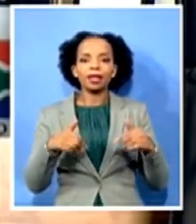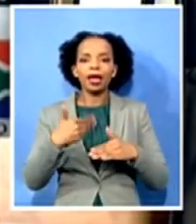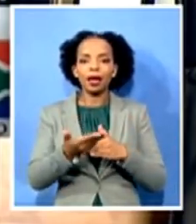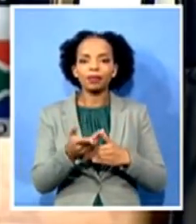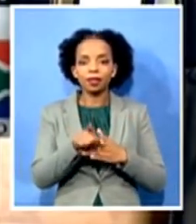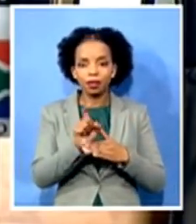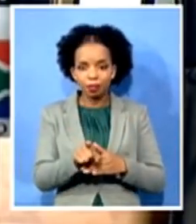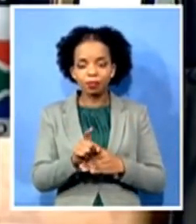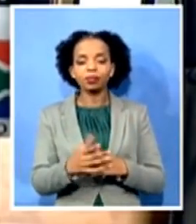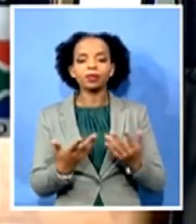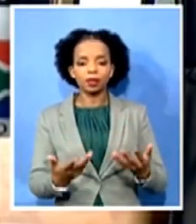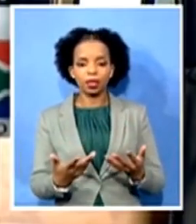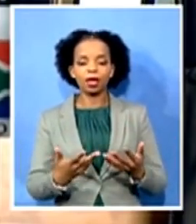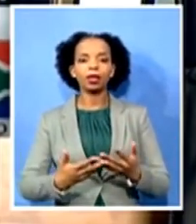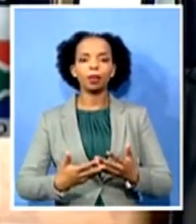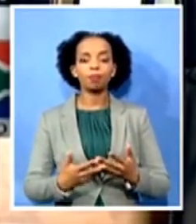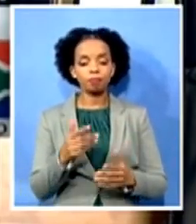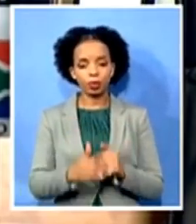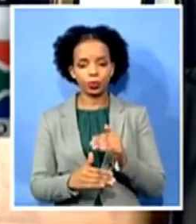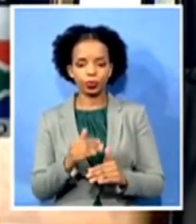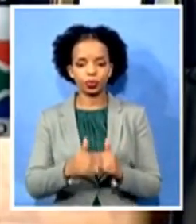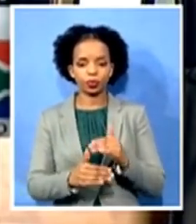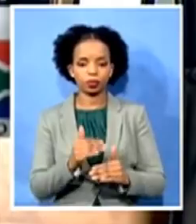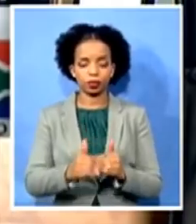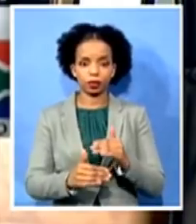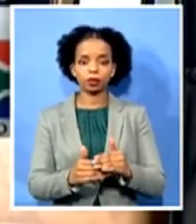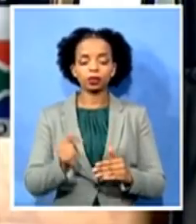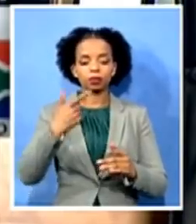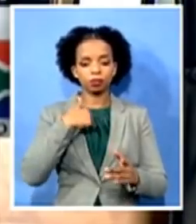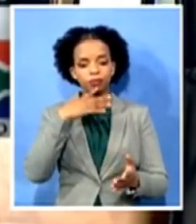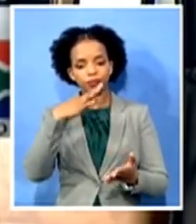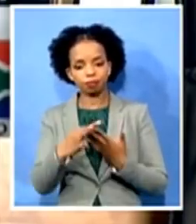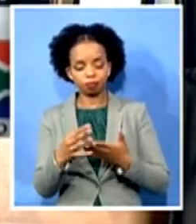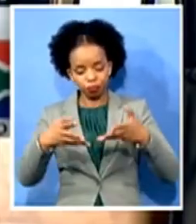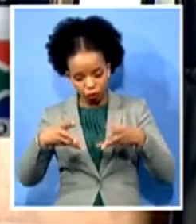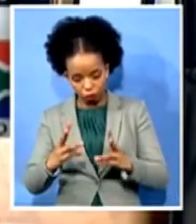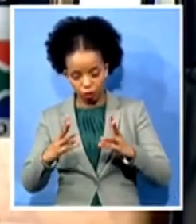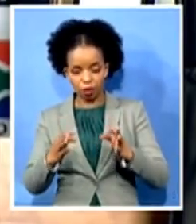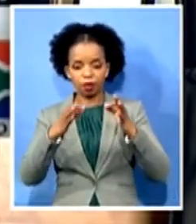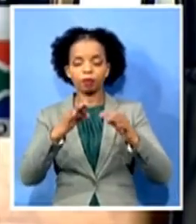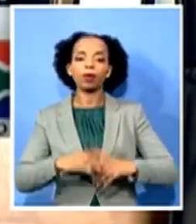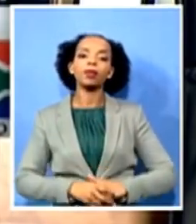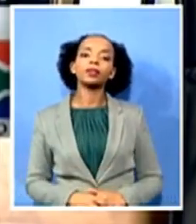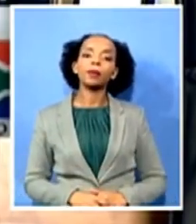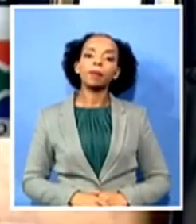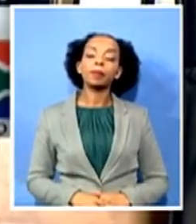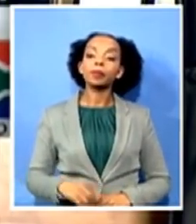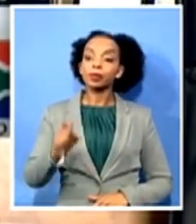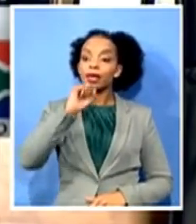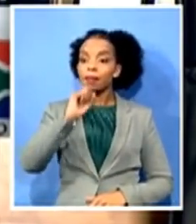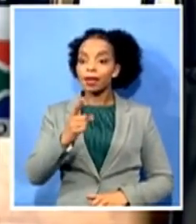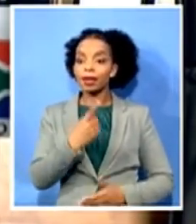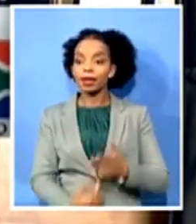in terms of a way forward. That's when this issue of a database